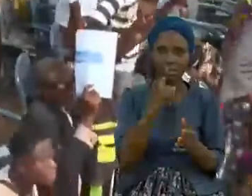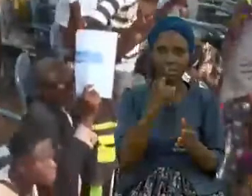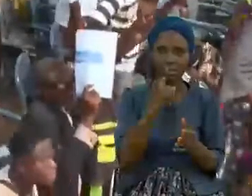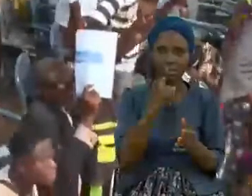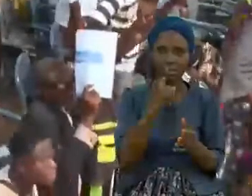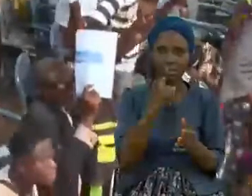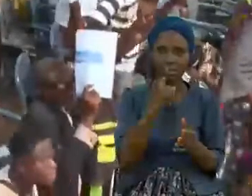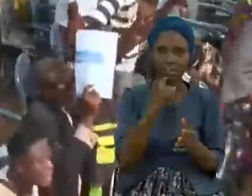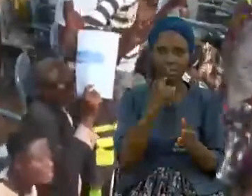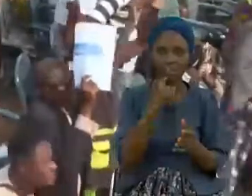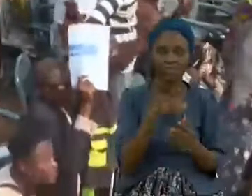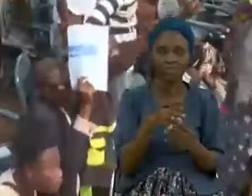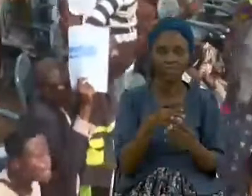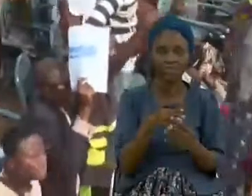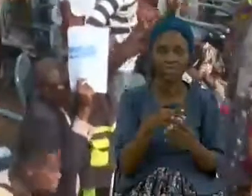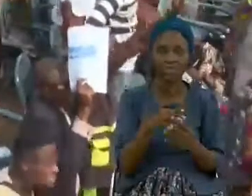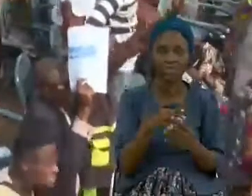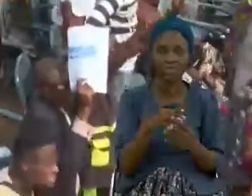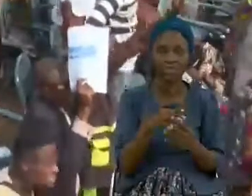does not be approached